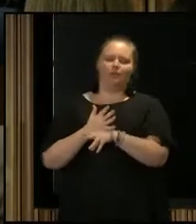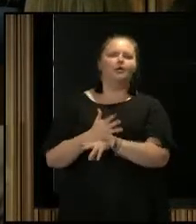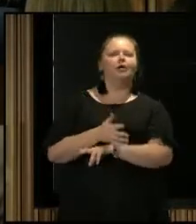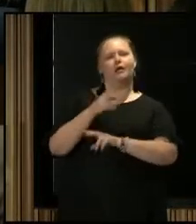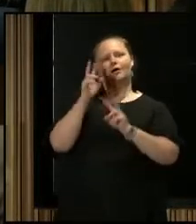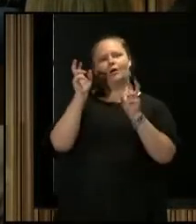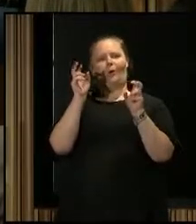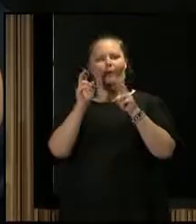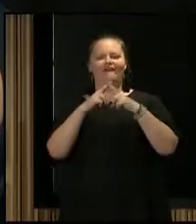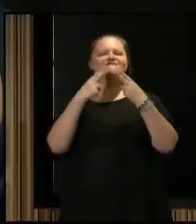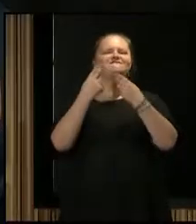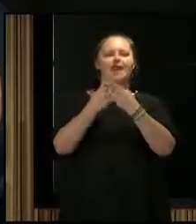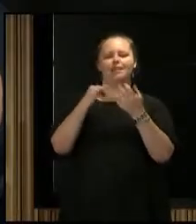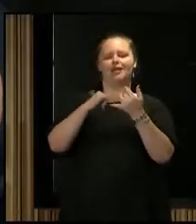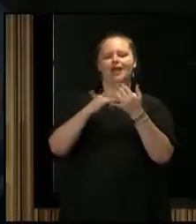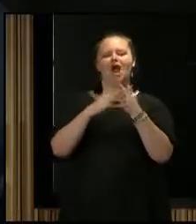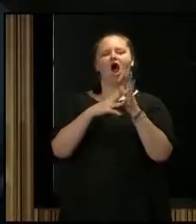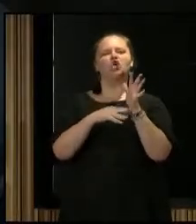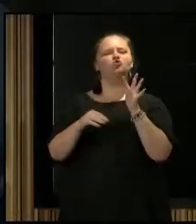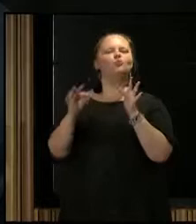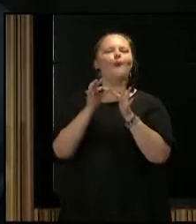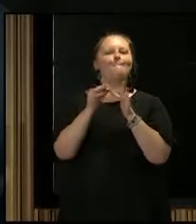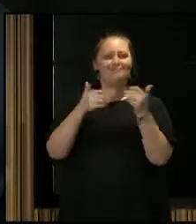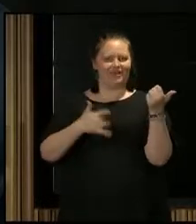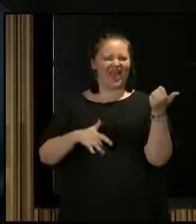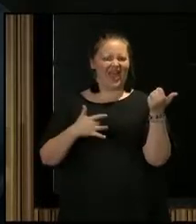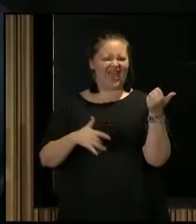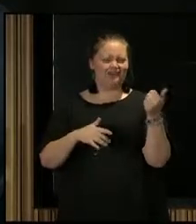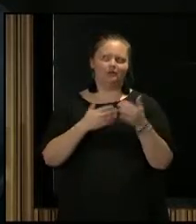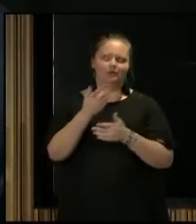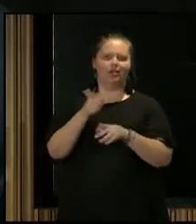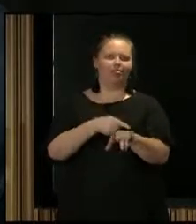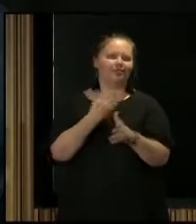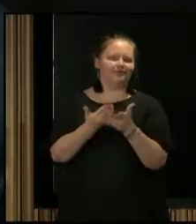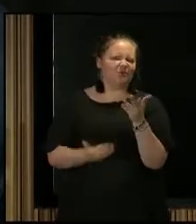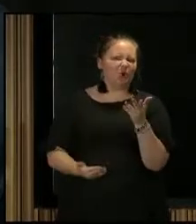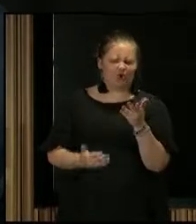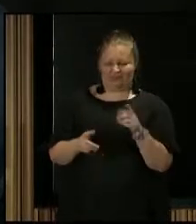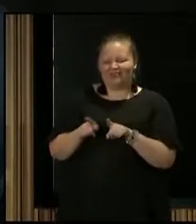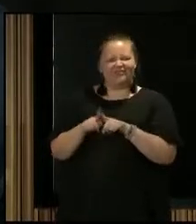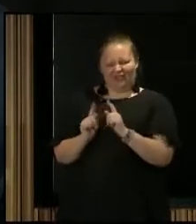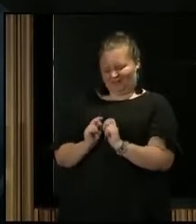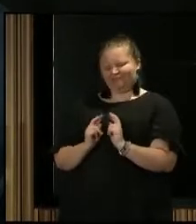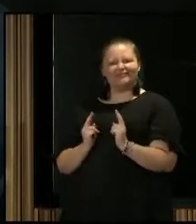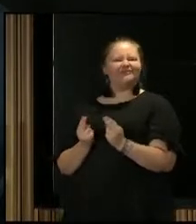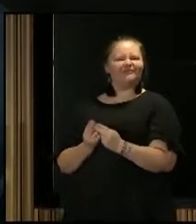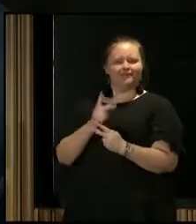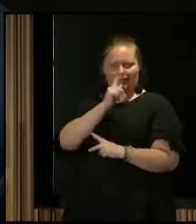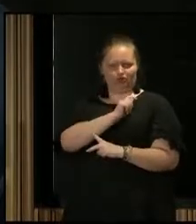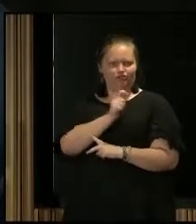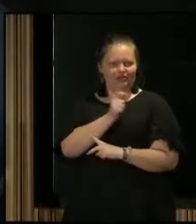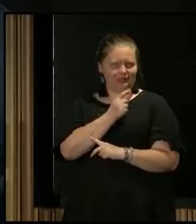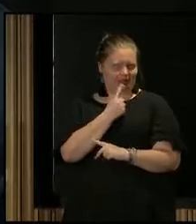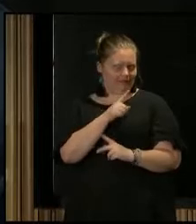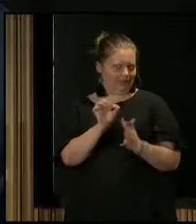family swamp band. It's a long story. But we really feel like a little unit, and we can trust each other. And so in that moment, I was like, Paris, do you want to